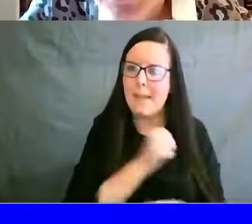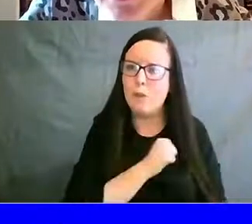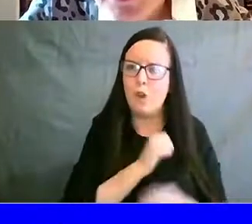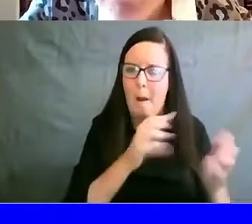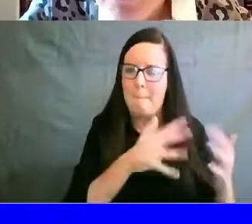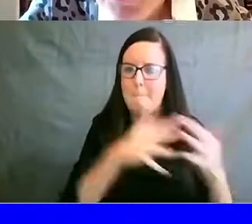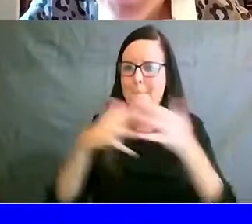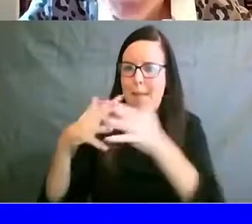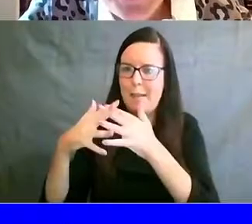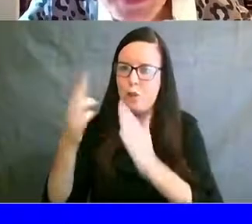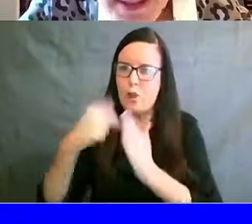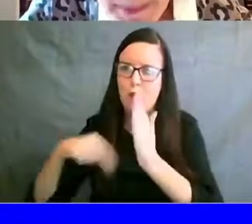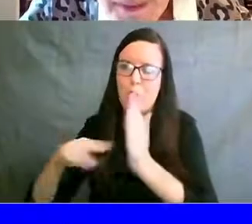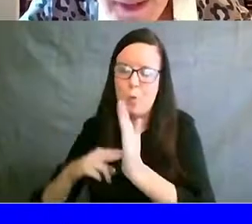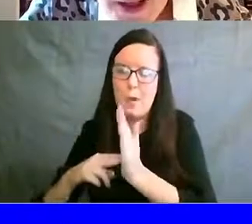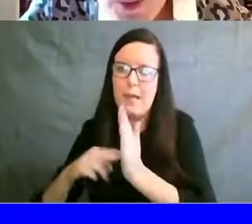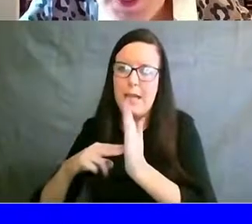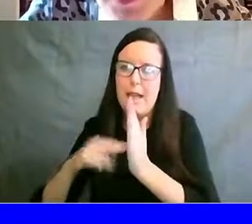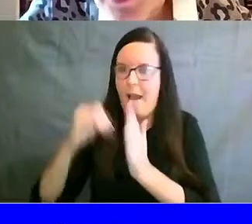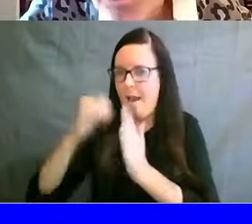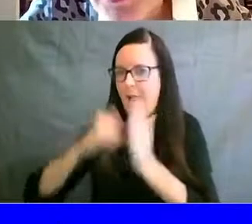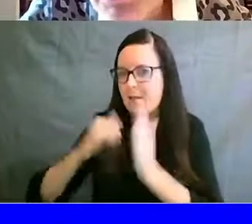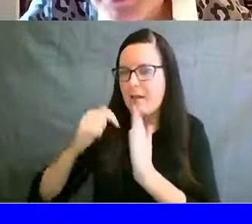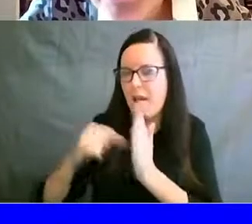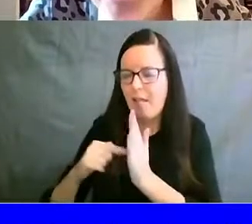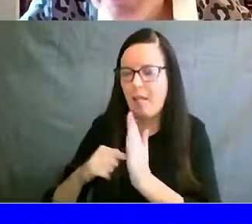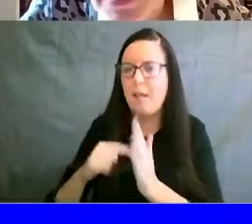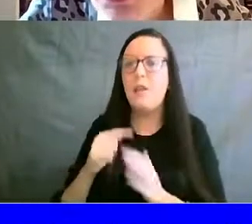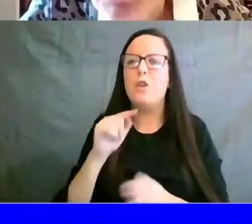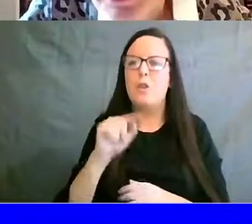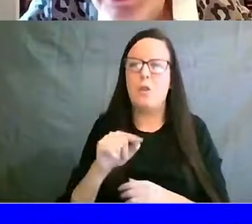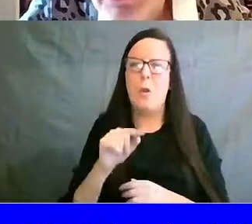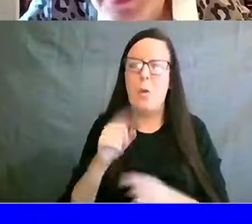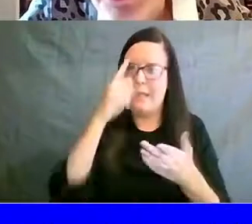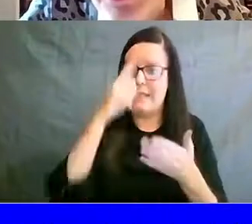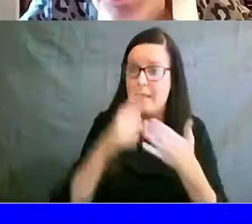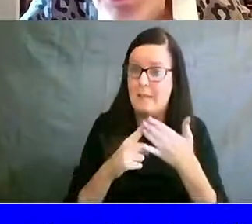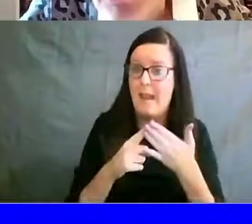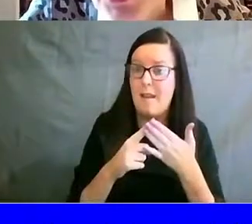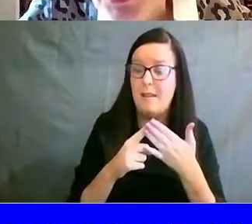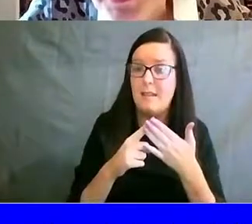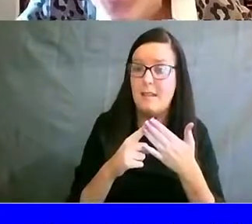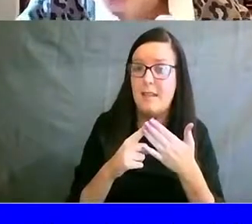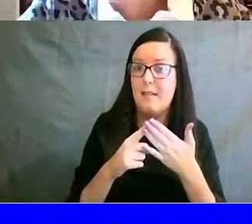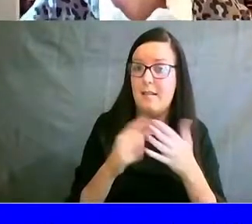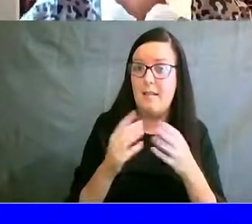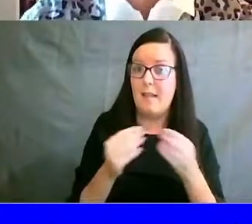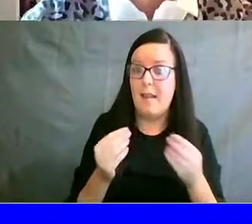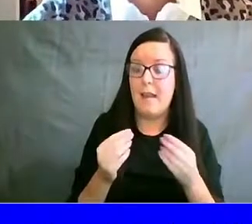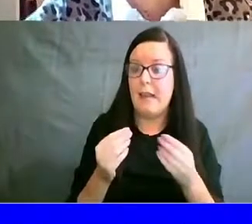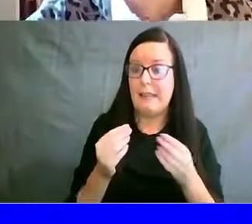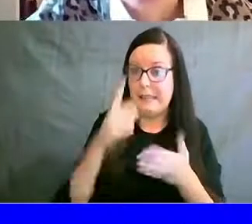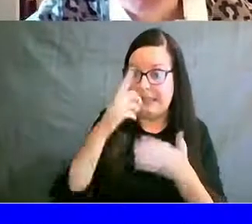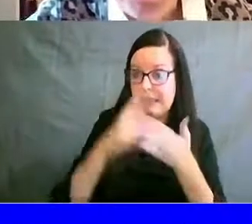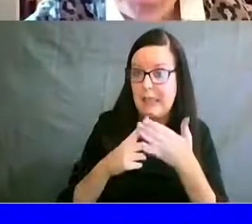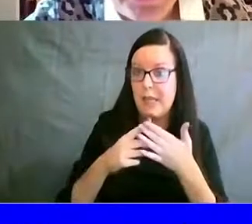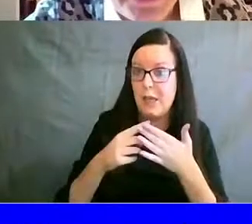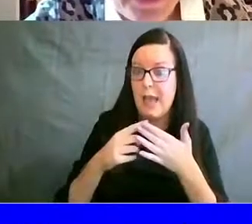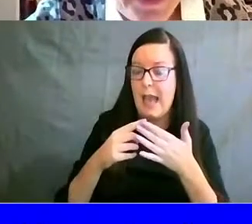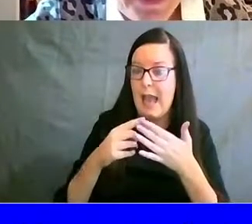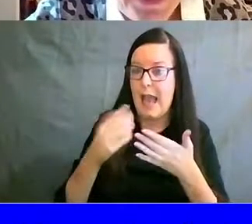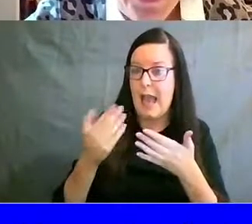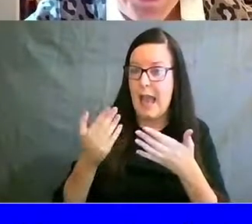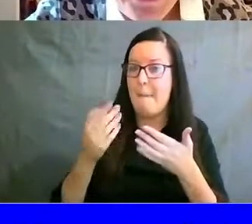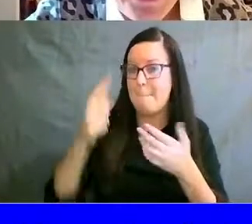that the deciding factor will be whether somebody has decision-making capacity to serve in a jury. That was going to be mental